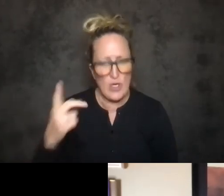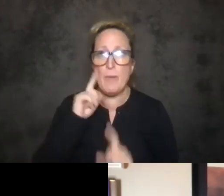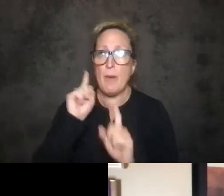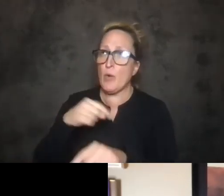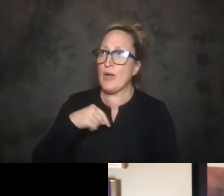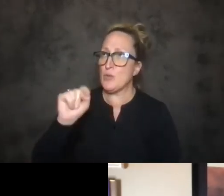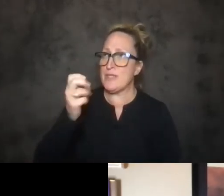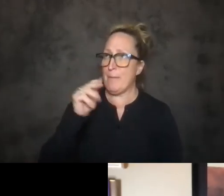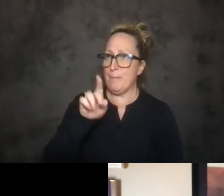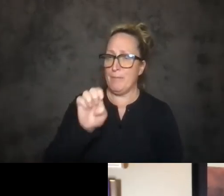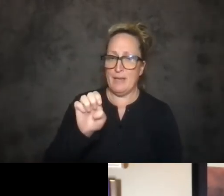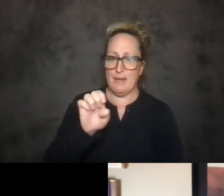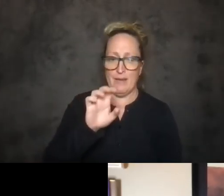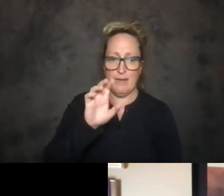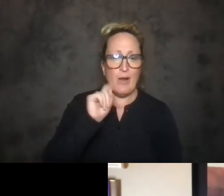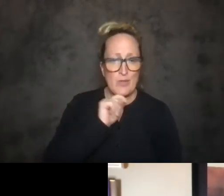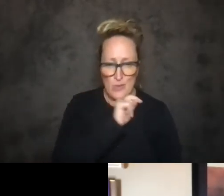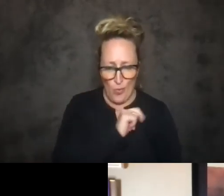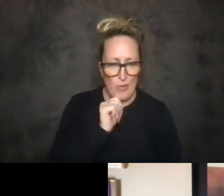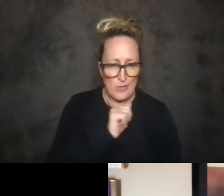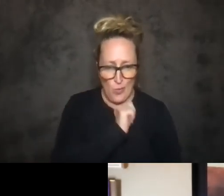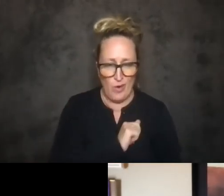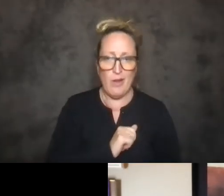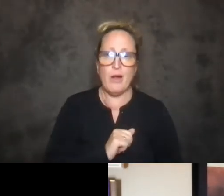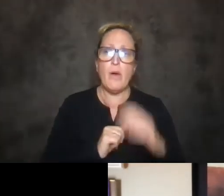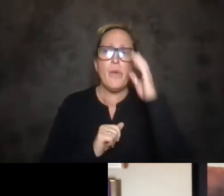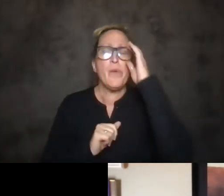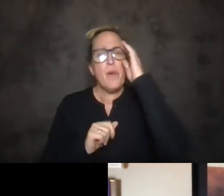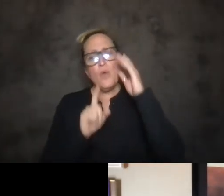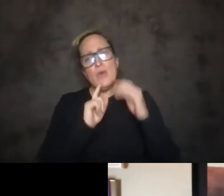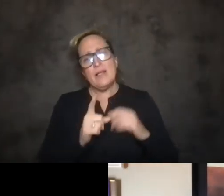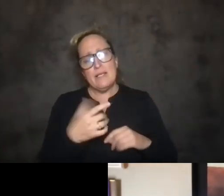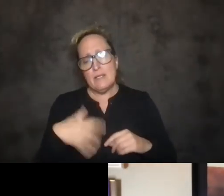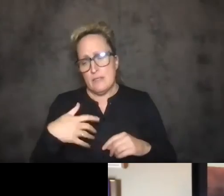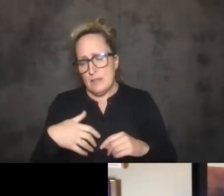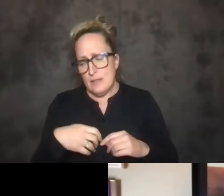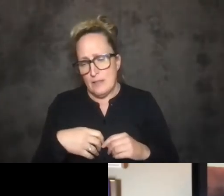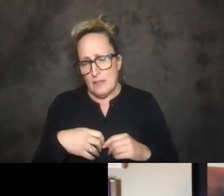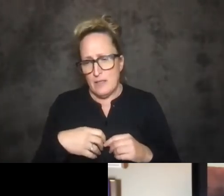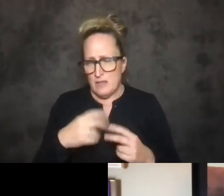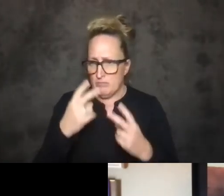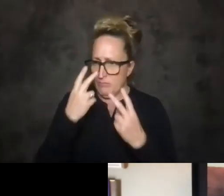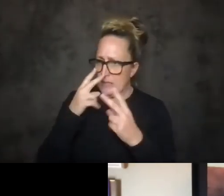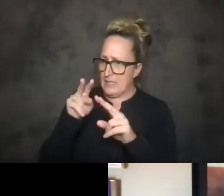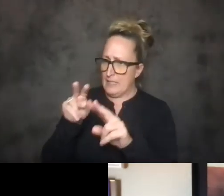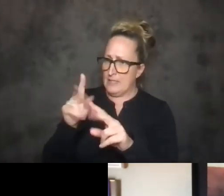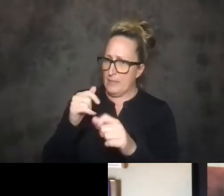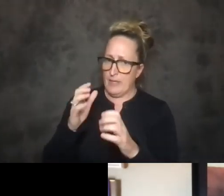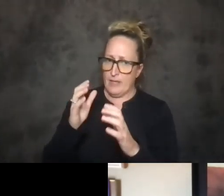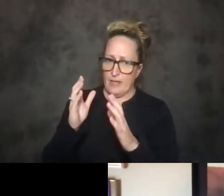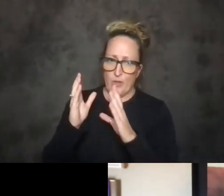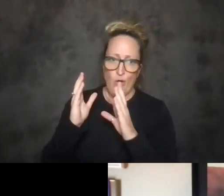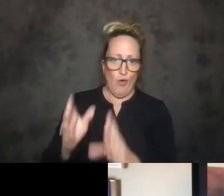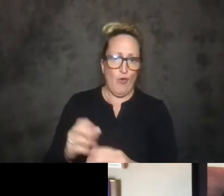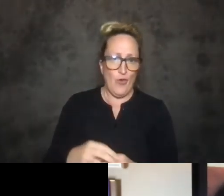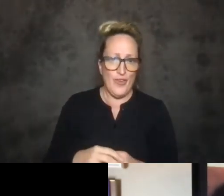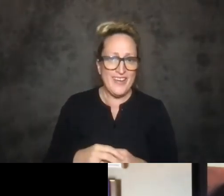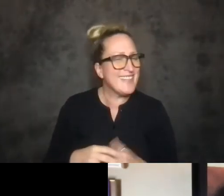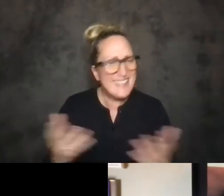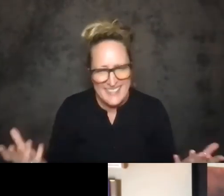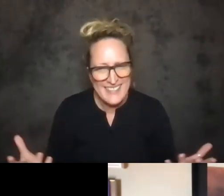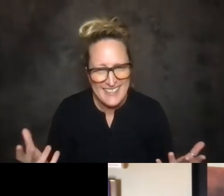one. And most of all, it's just seeing somebody in the hallway.